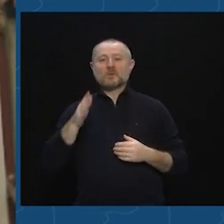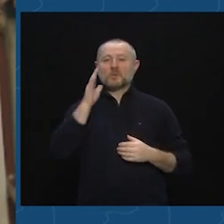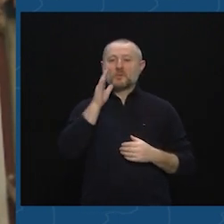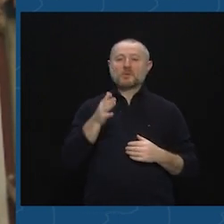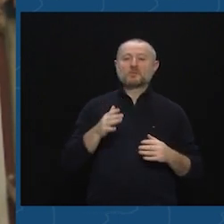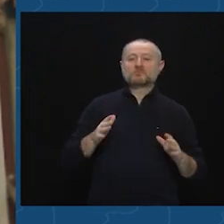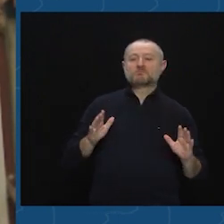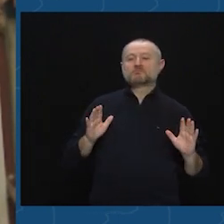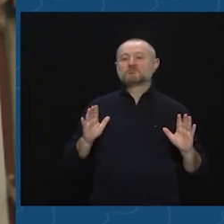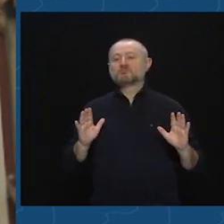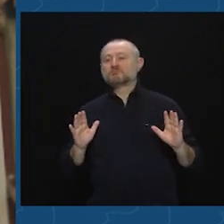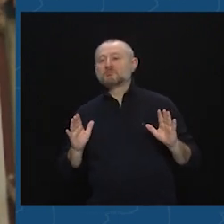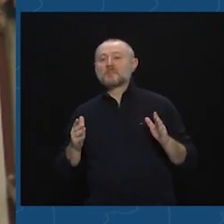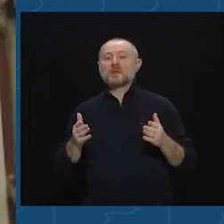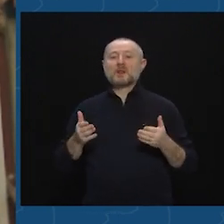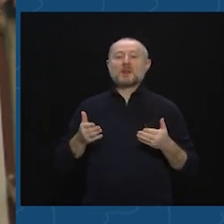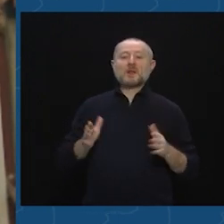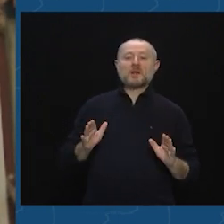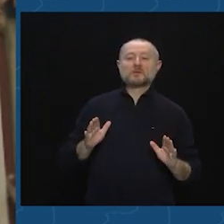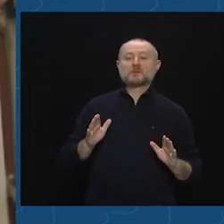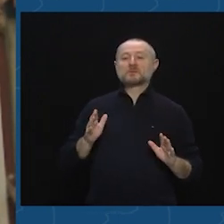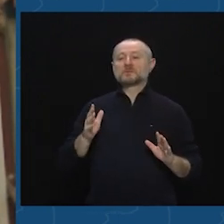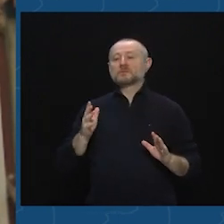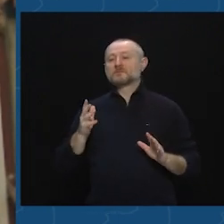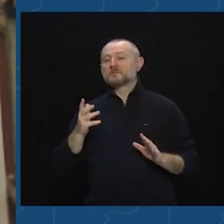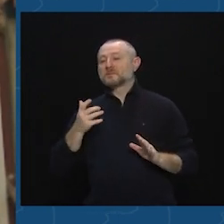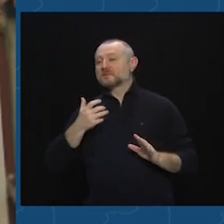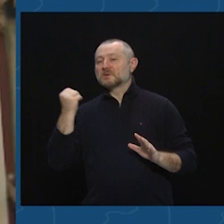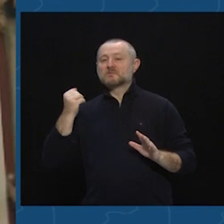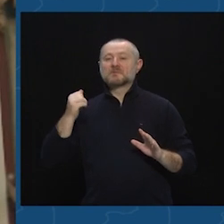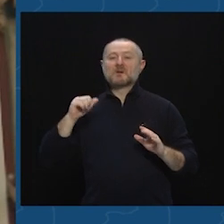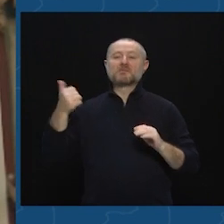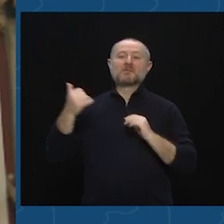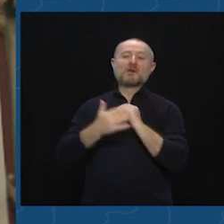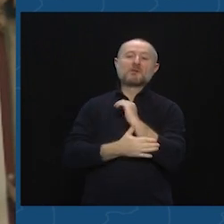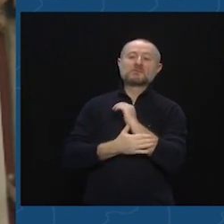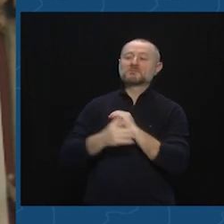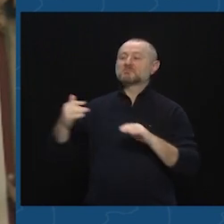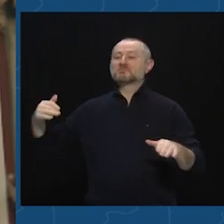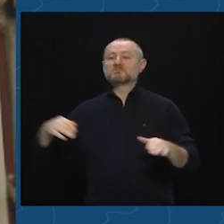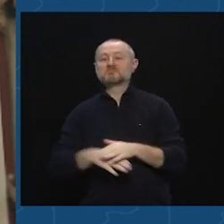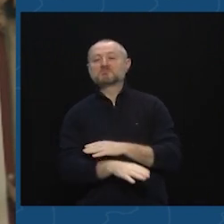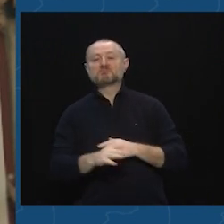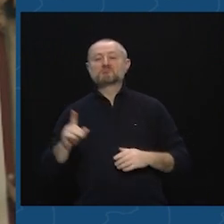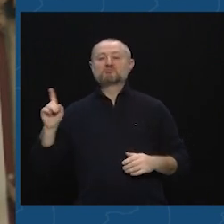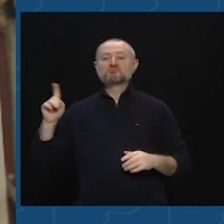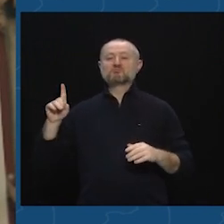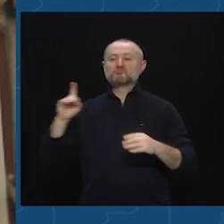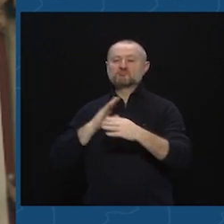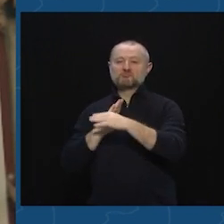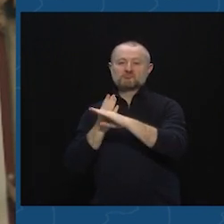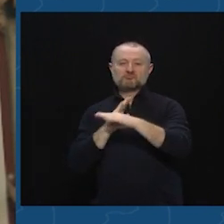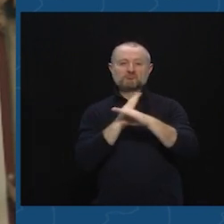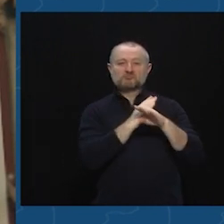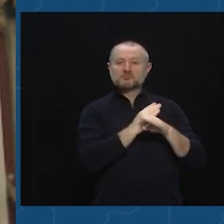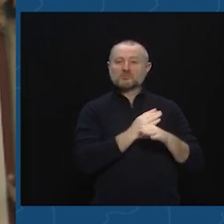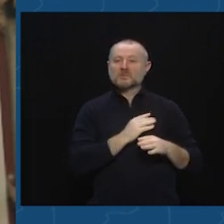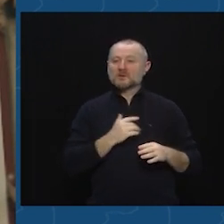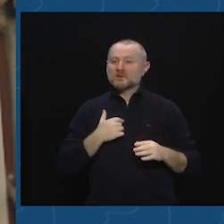from foreign shores to come to our country. And we produce information sharing. That's what